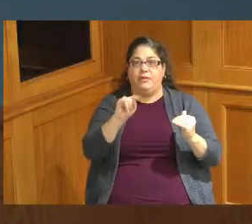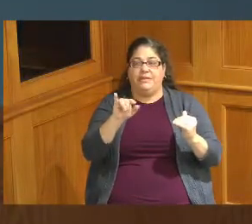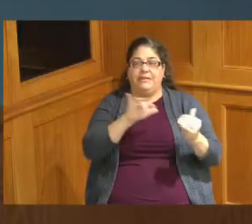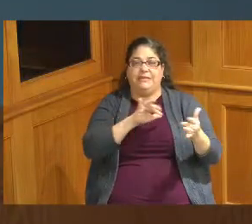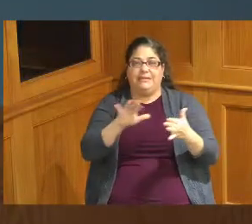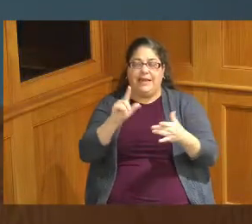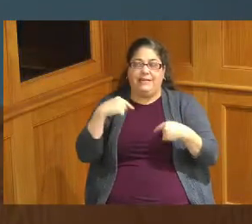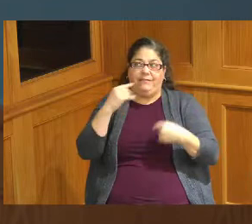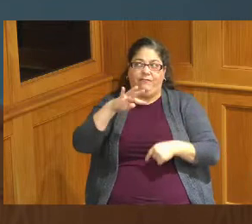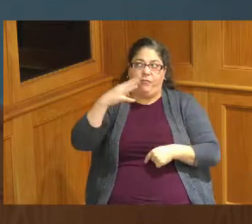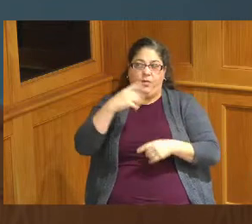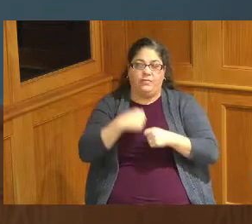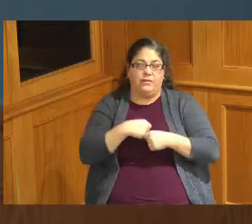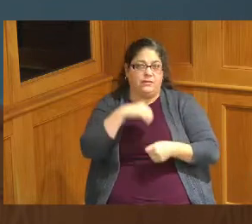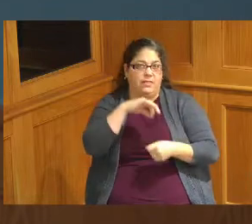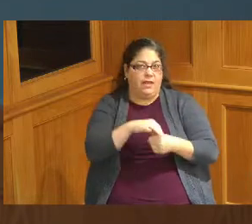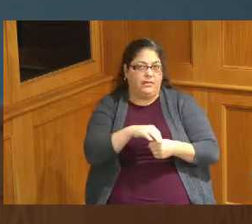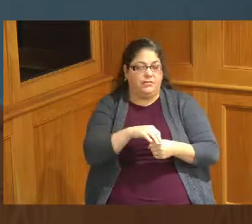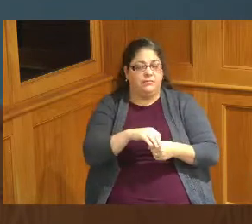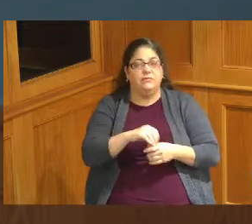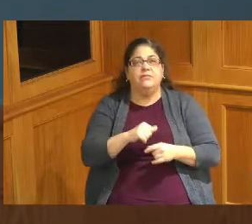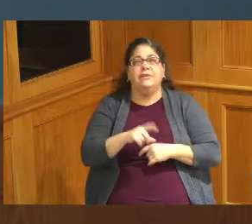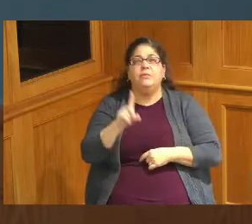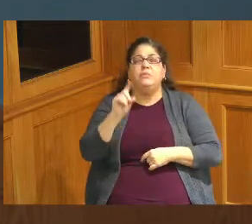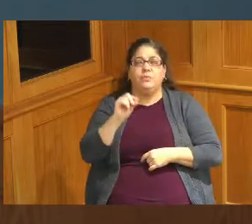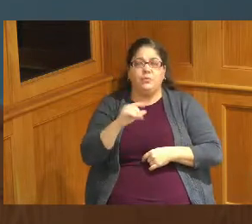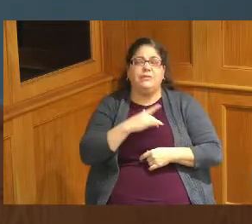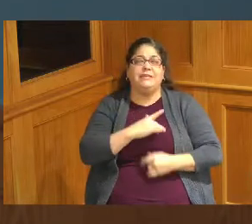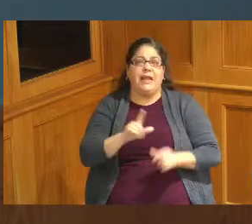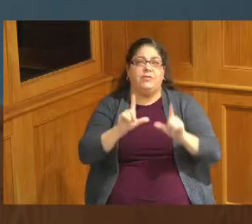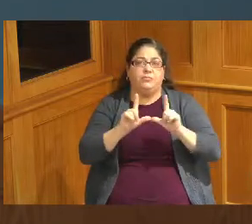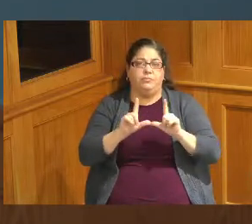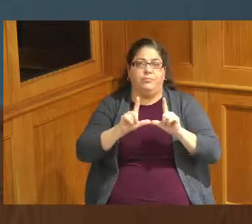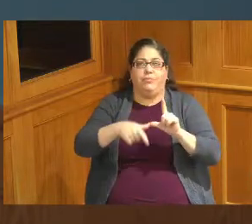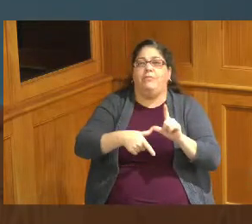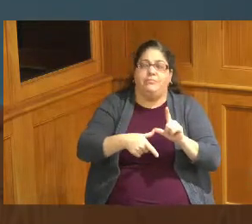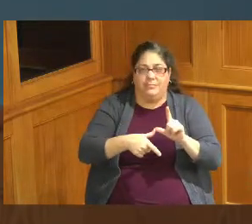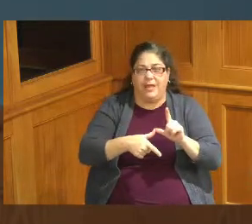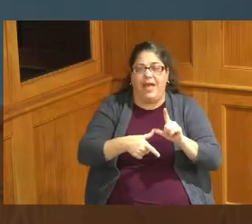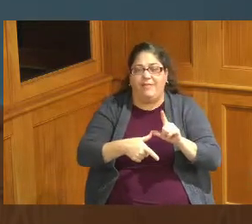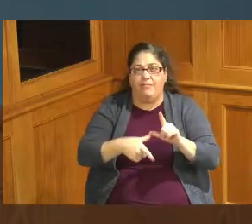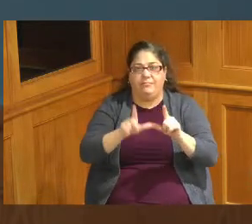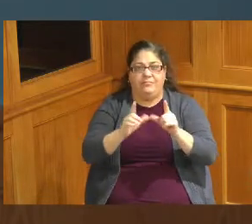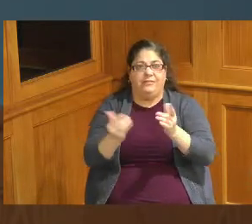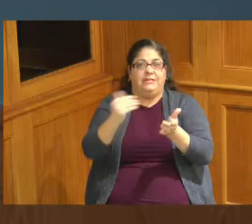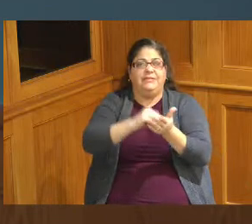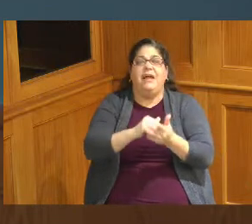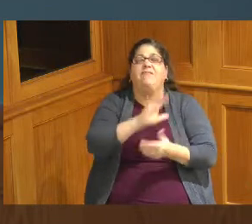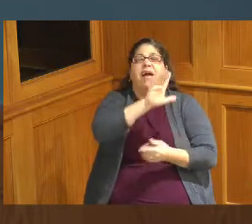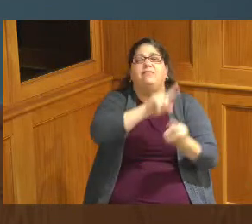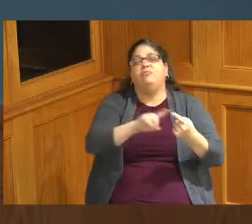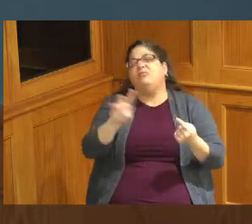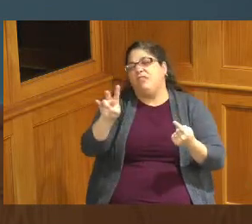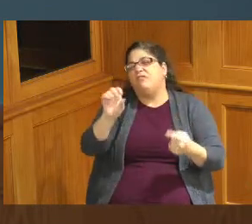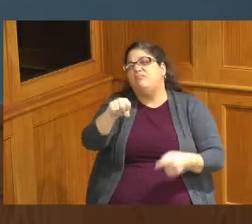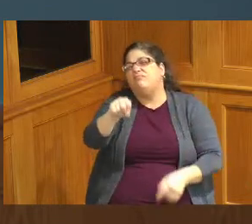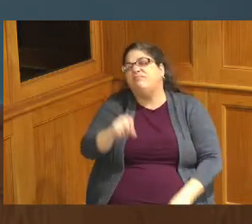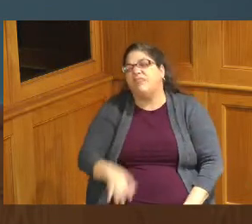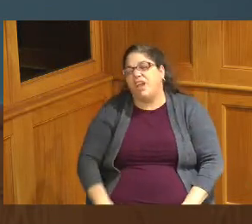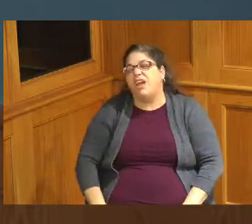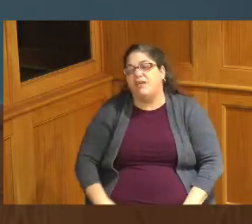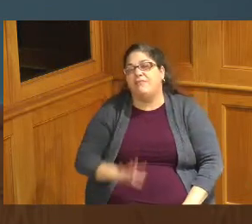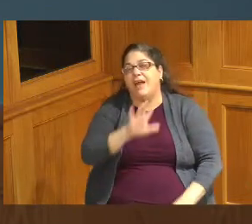an elected official, it does have an expiration before you have to go back out. Is it 5 years? 5 to 7. 5 to 7.